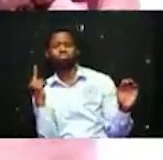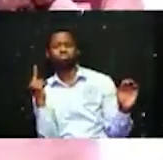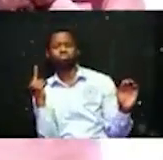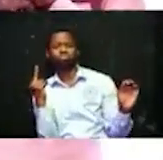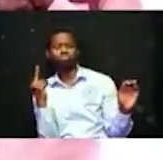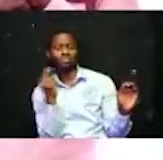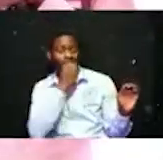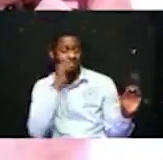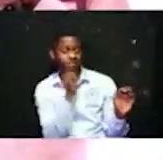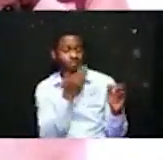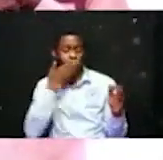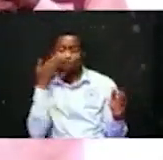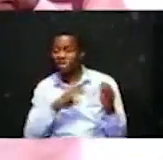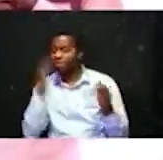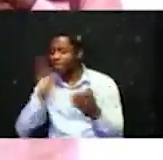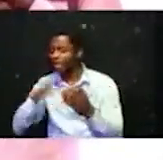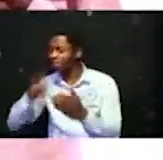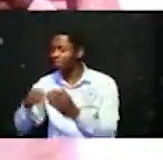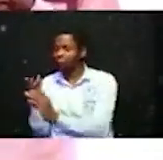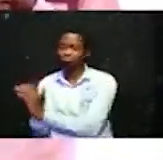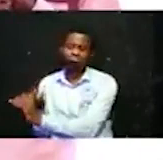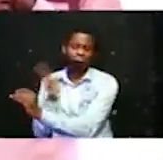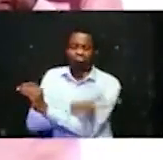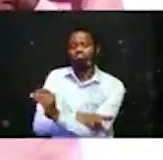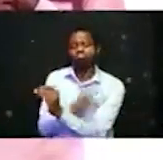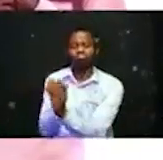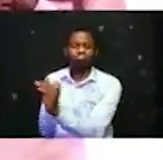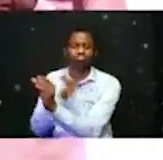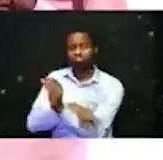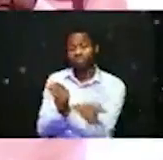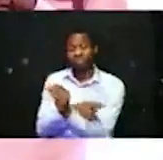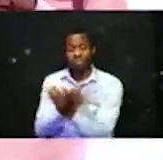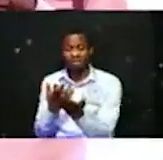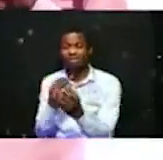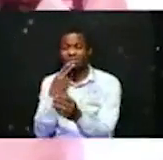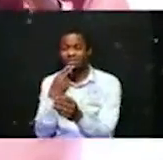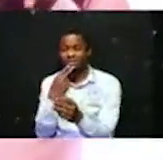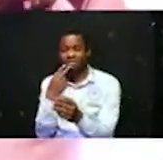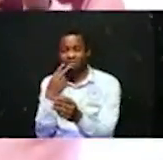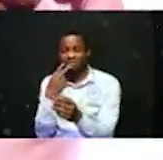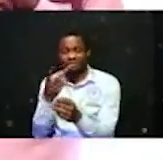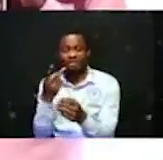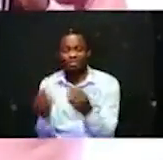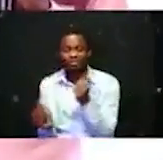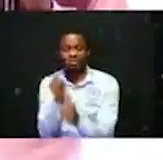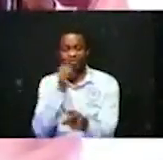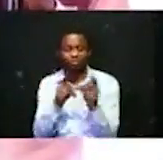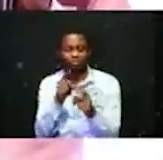We realize that most of the times we have used our lips to destroy people.